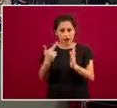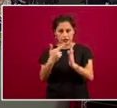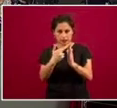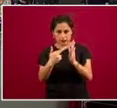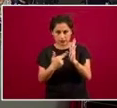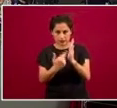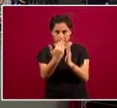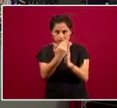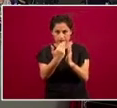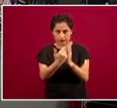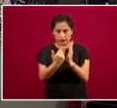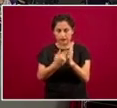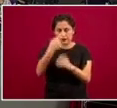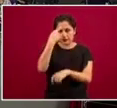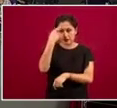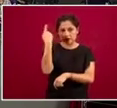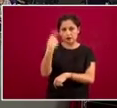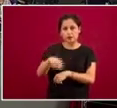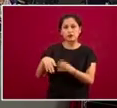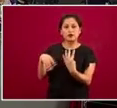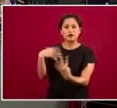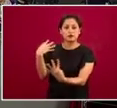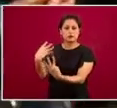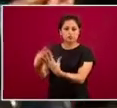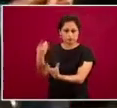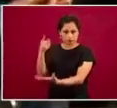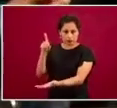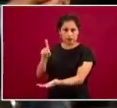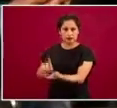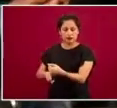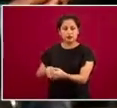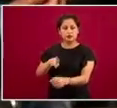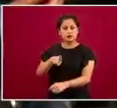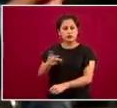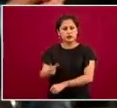were talking about last week, do you have